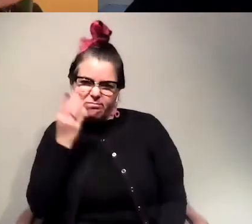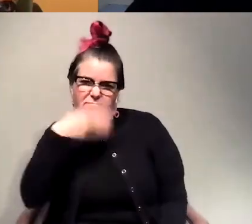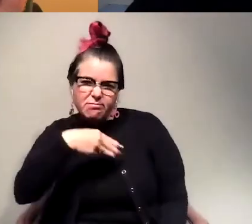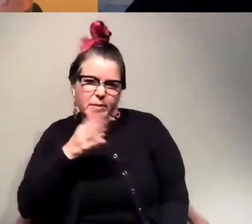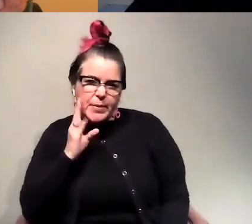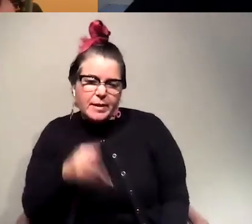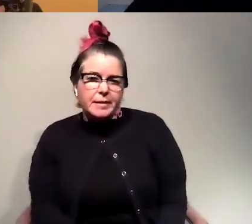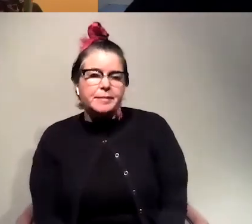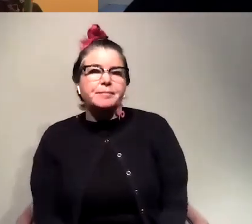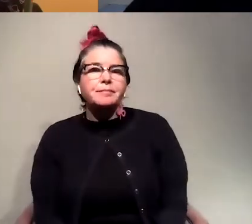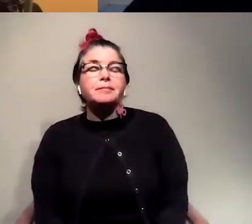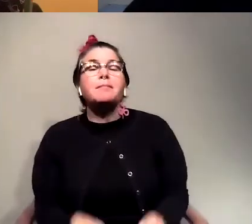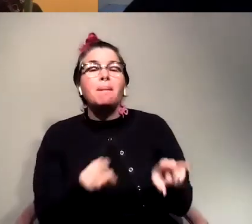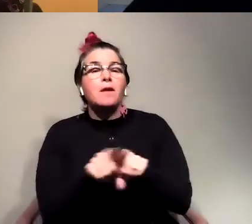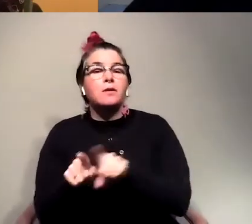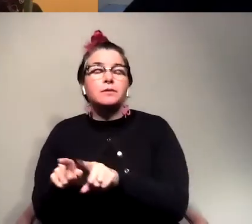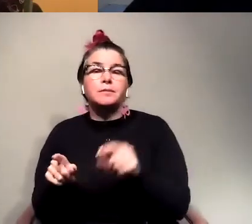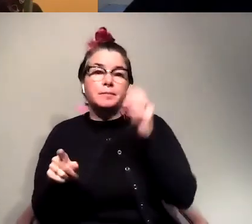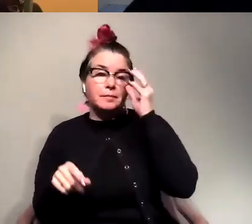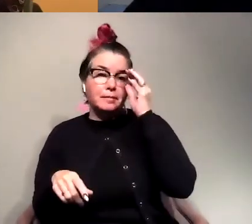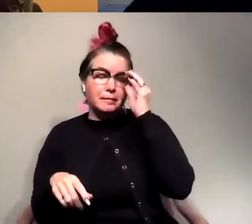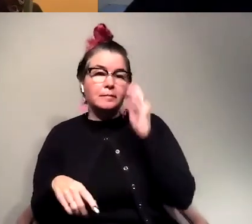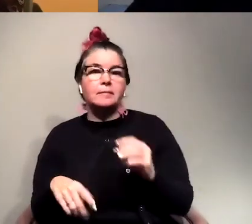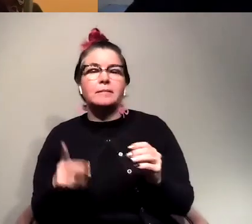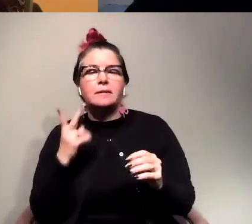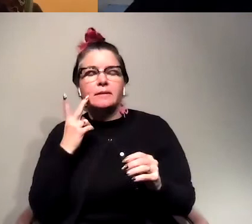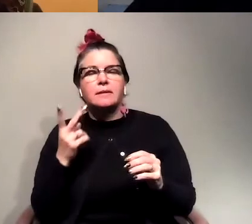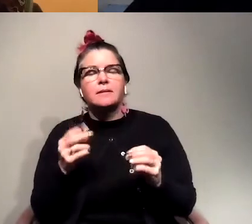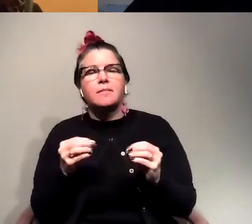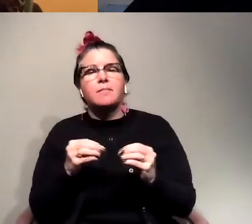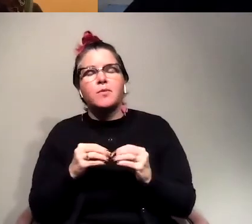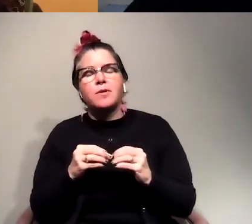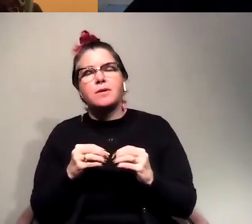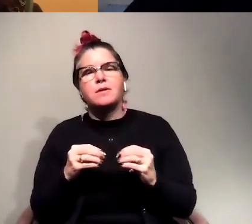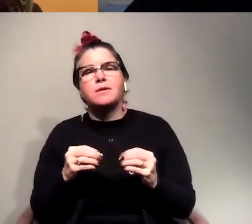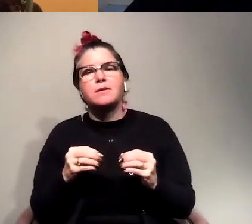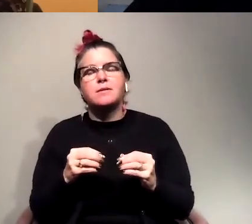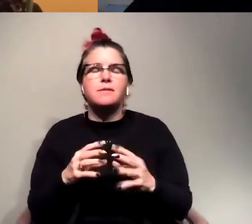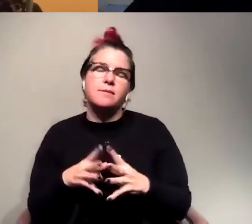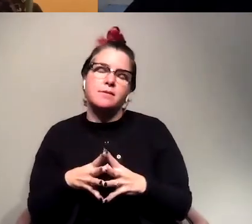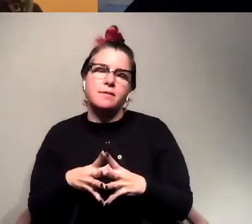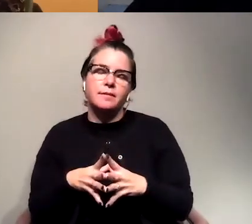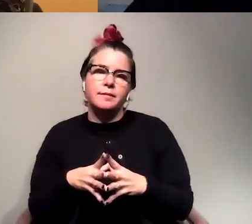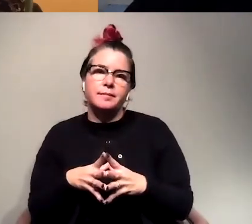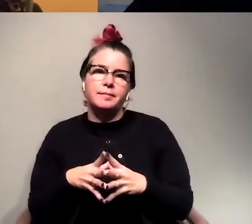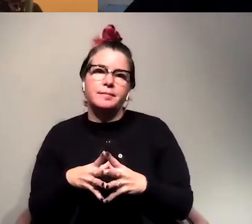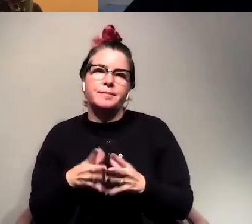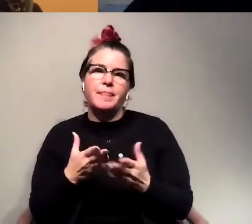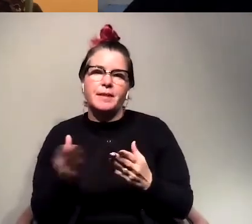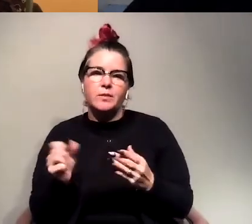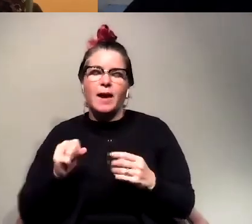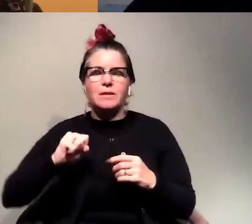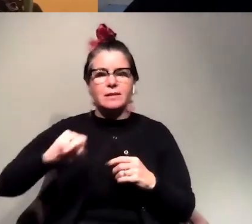think we're also going to be seeing some cases where we're really going to have to fight back against